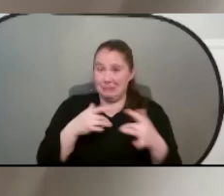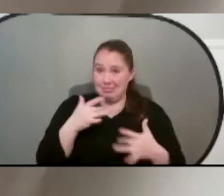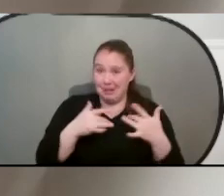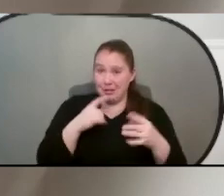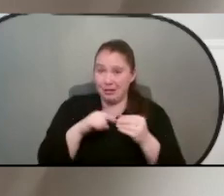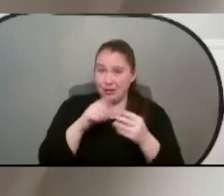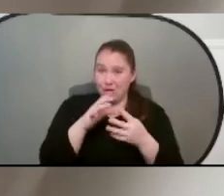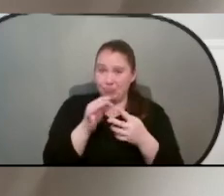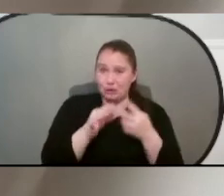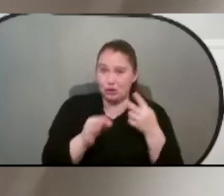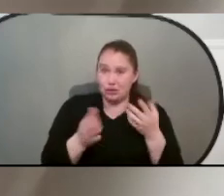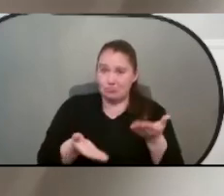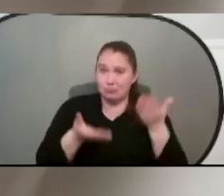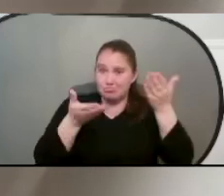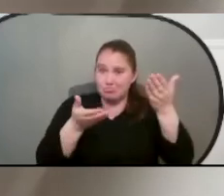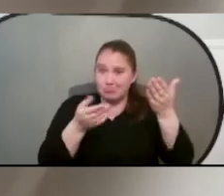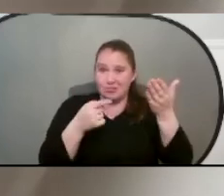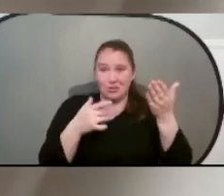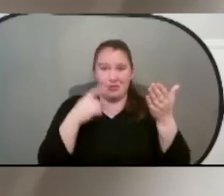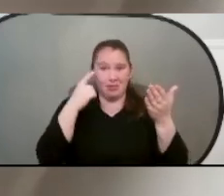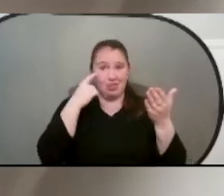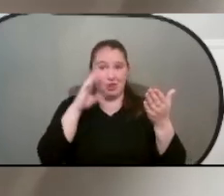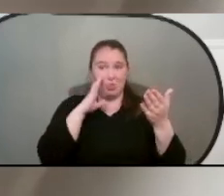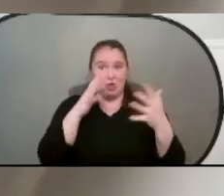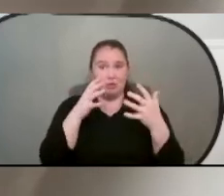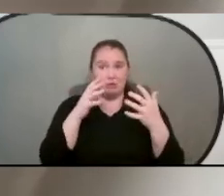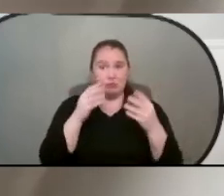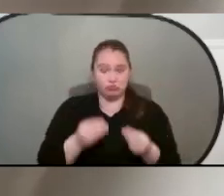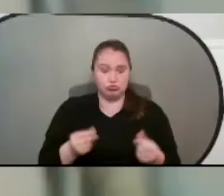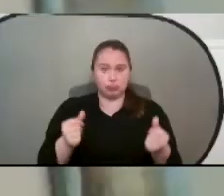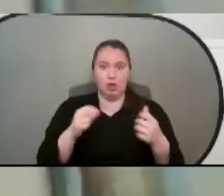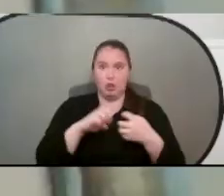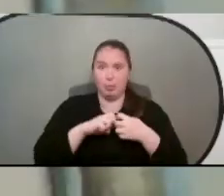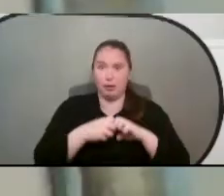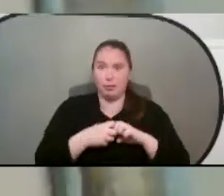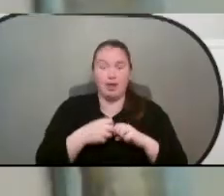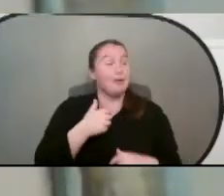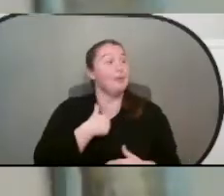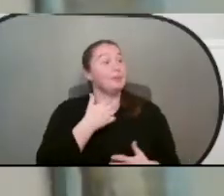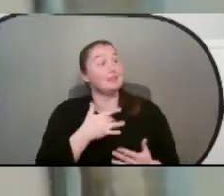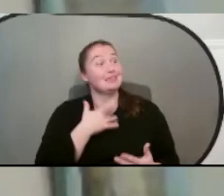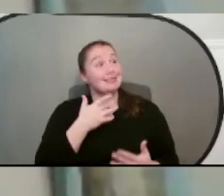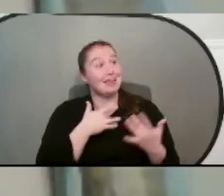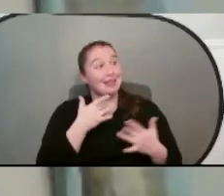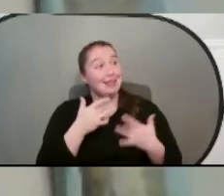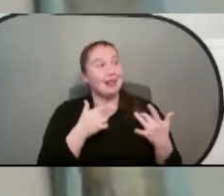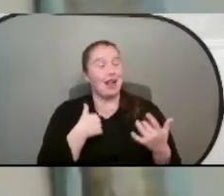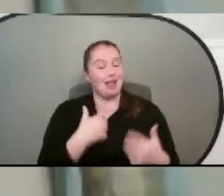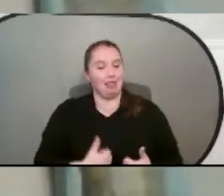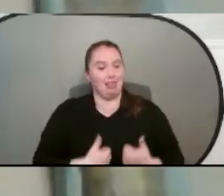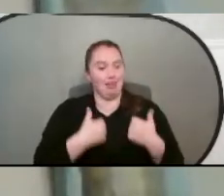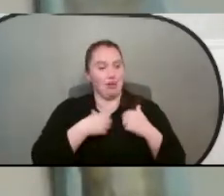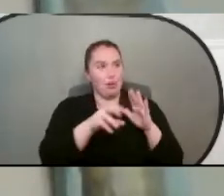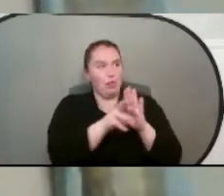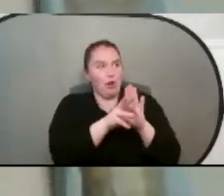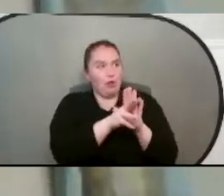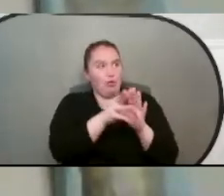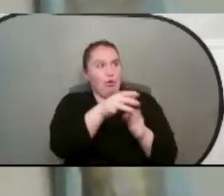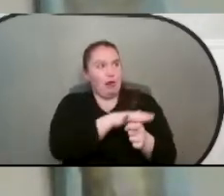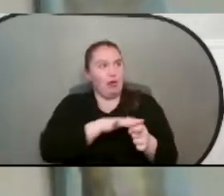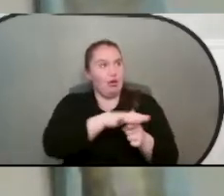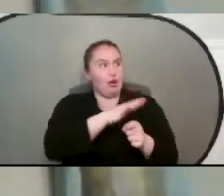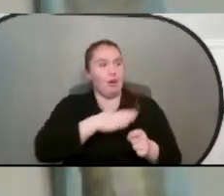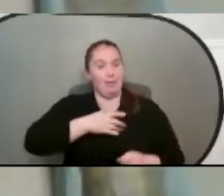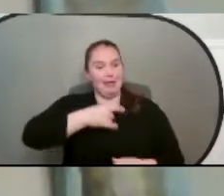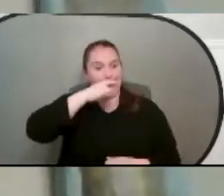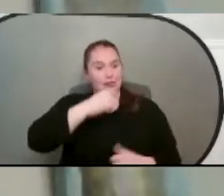about the option presented? Did you feel like it addressed the issues? I'm excited. I live in the Waco area and I've, my children